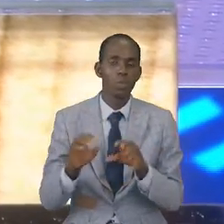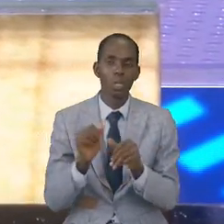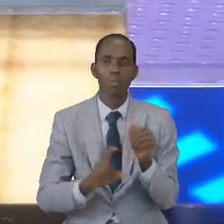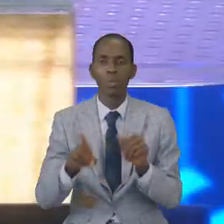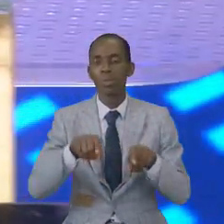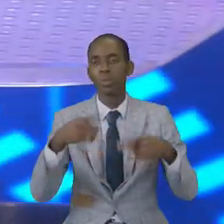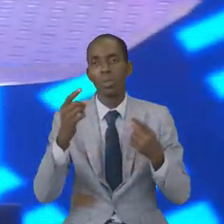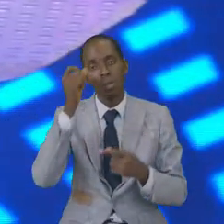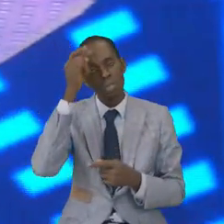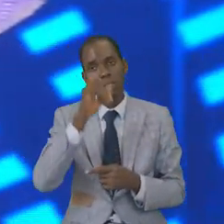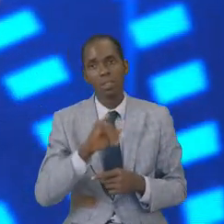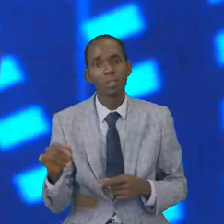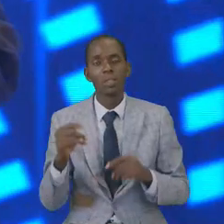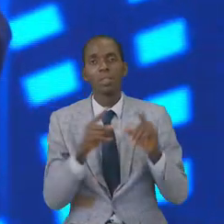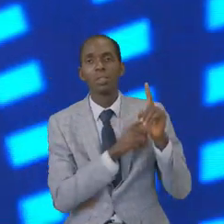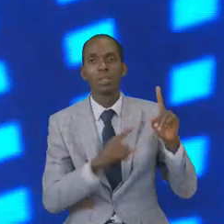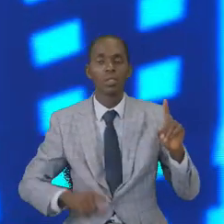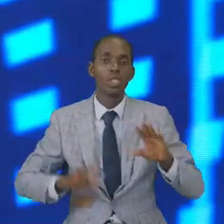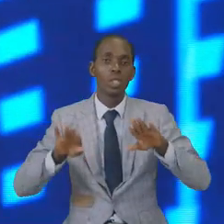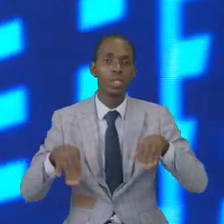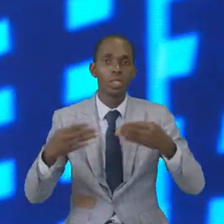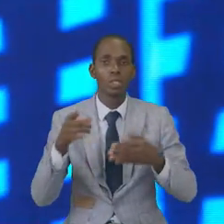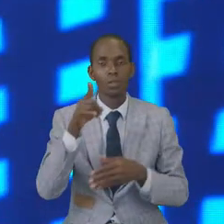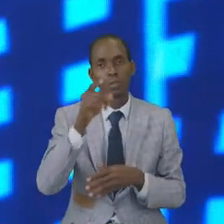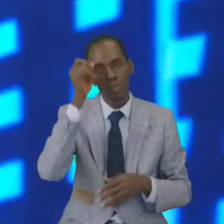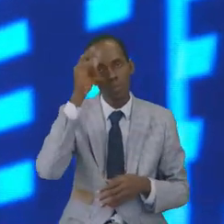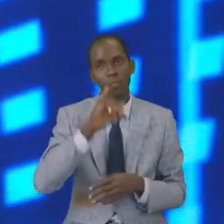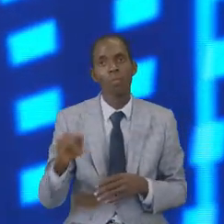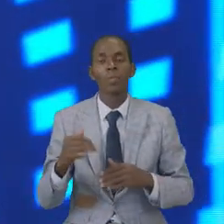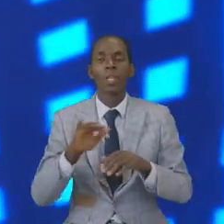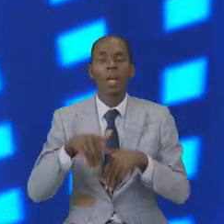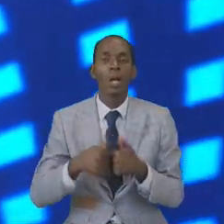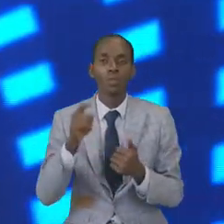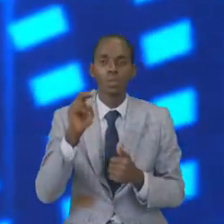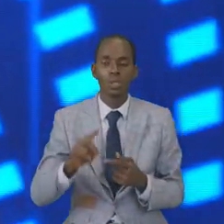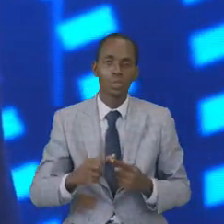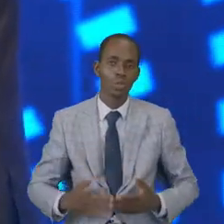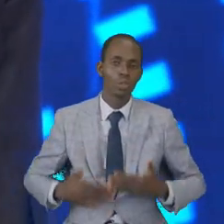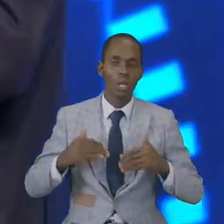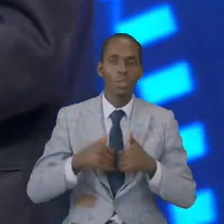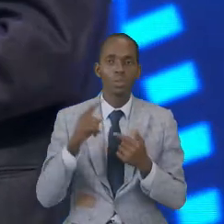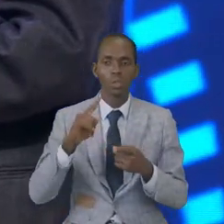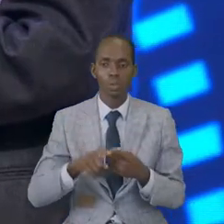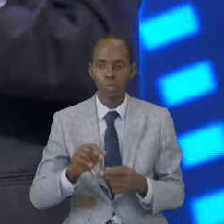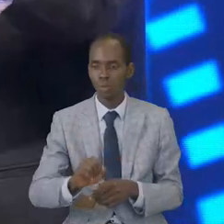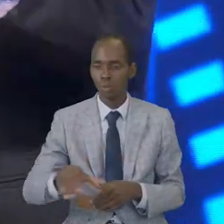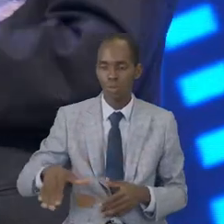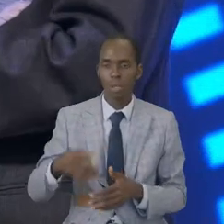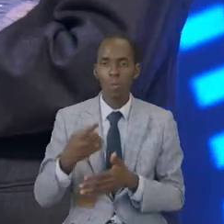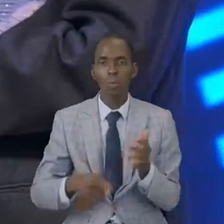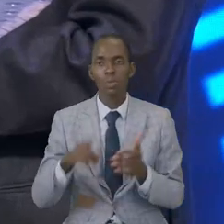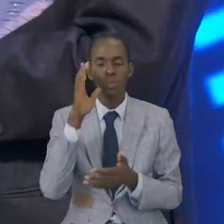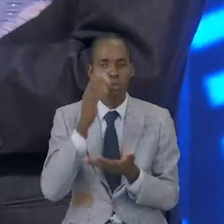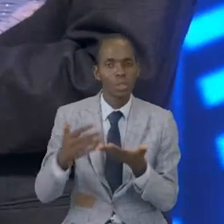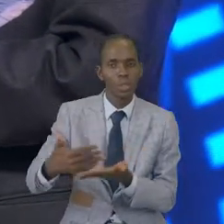you go, understanding. The Lord give you understanding how you ought to live, how you ought to sow, and what you are going to reap.